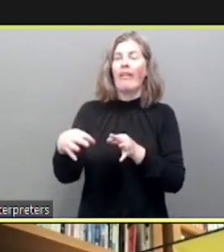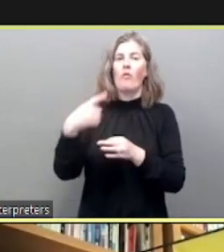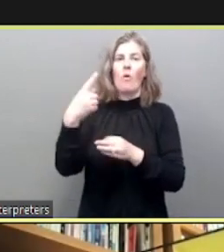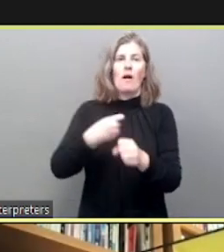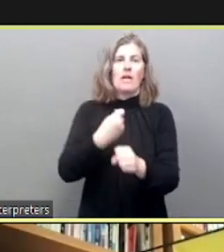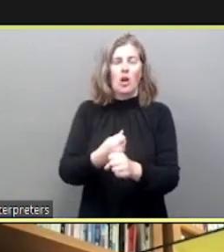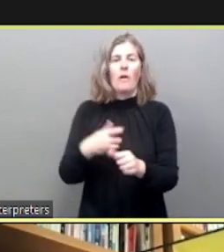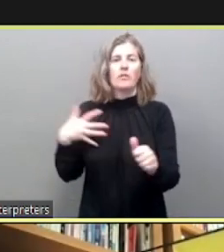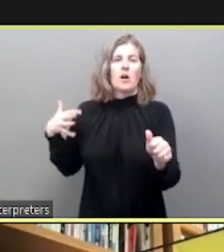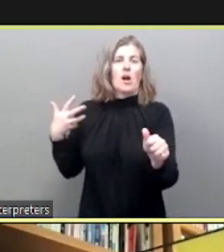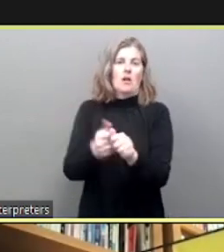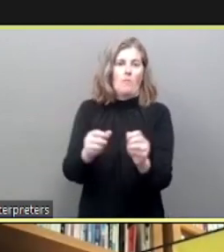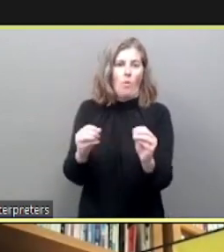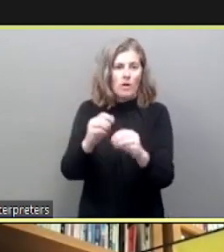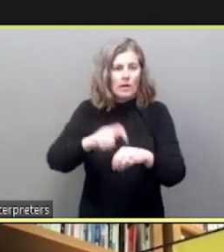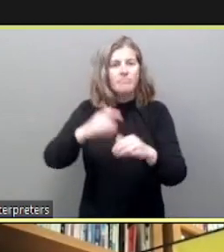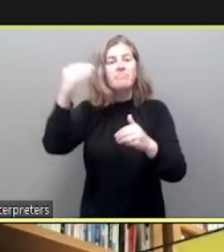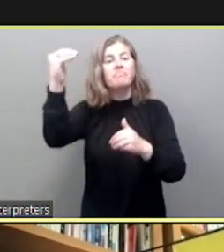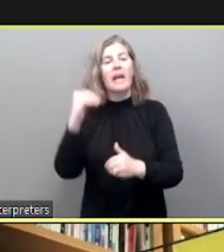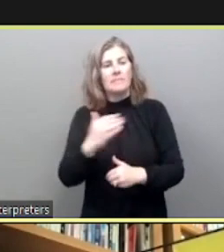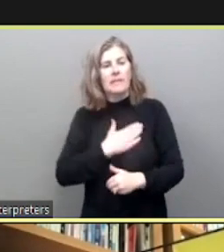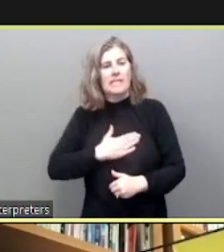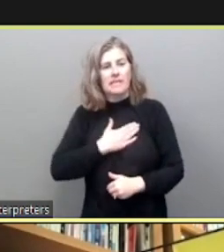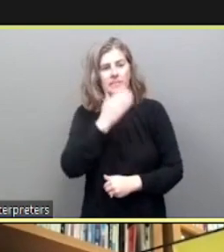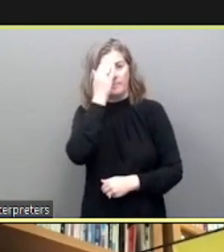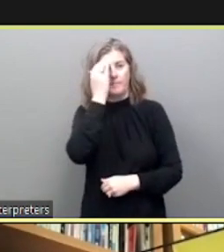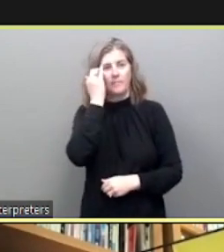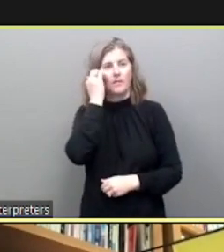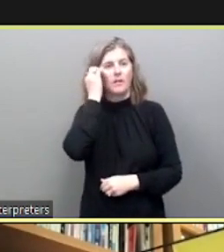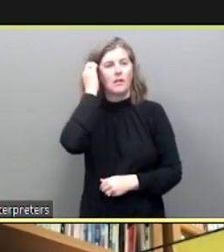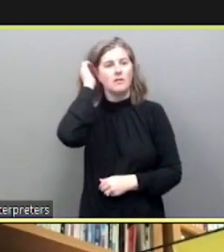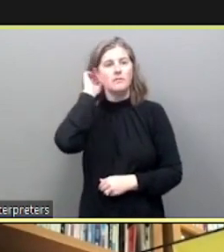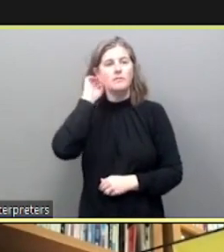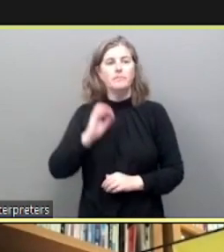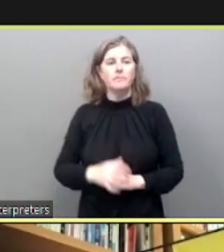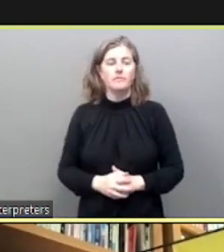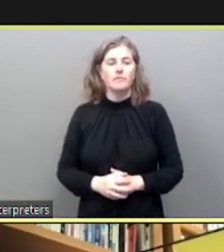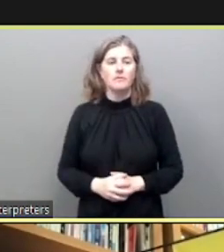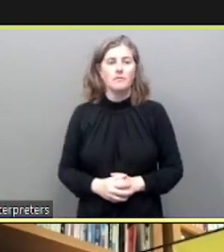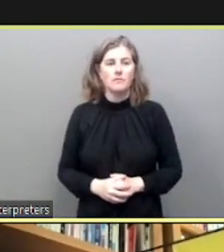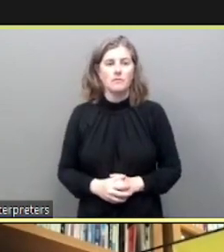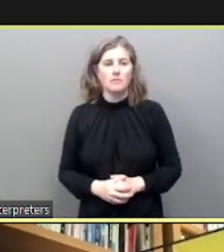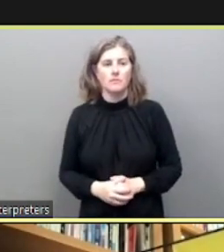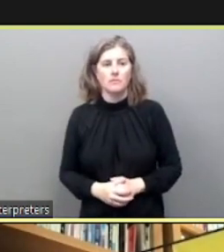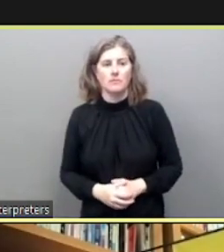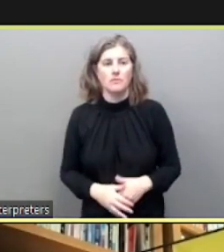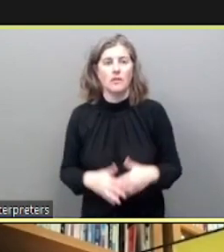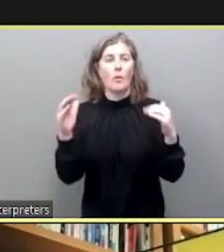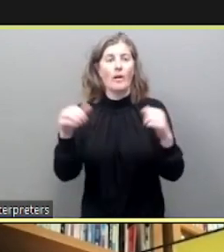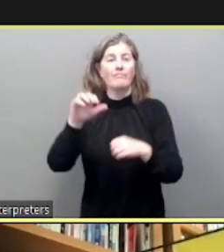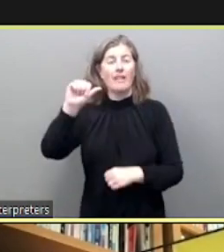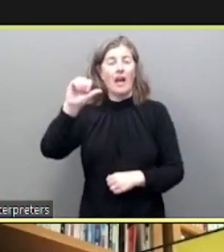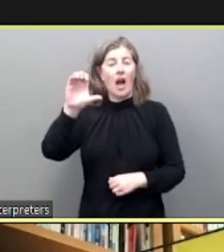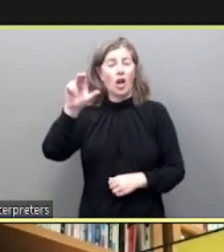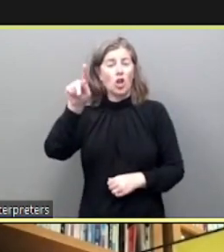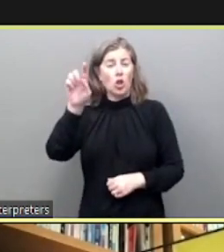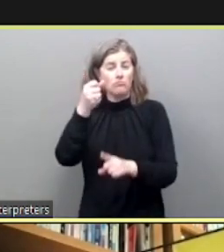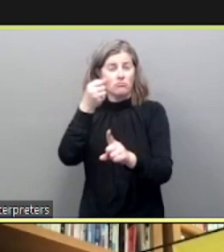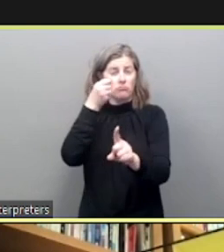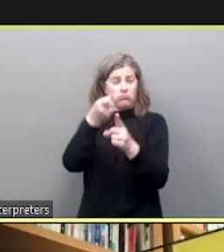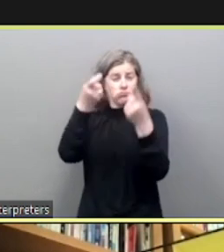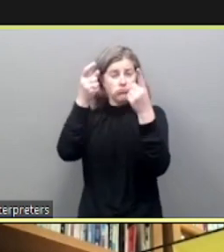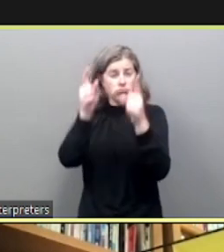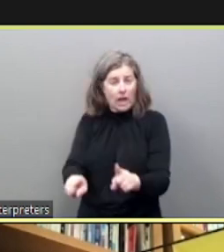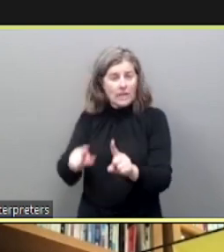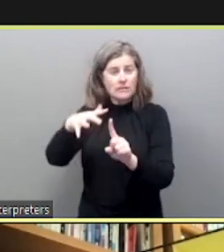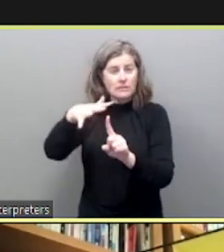procedures. Next slide, please. In acute care settings, And when